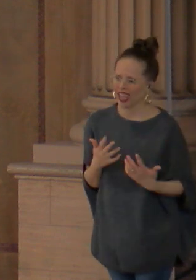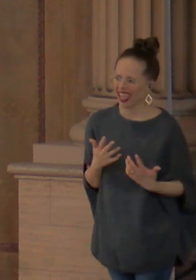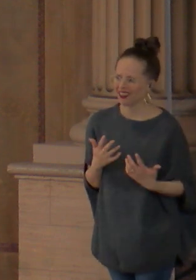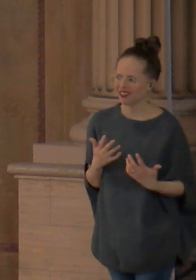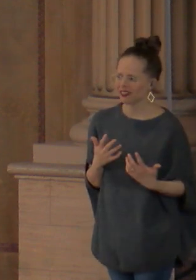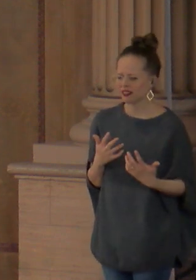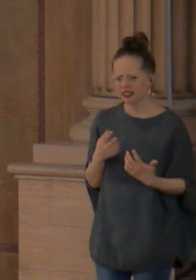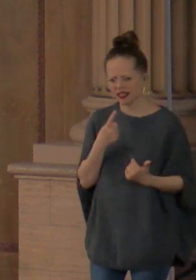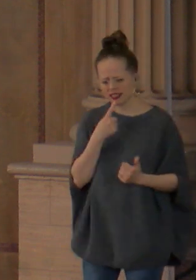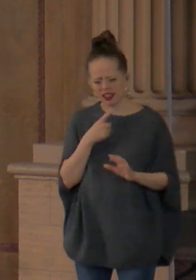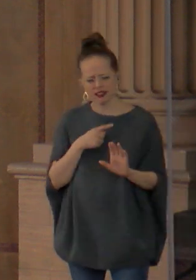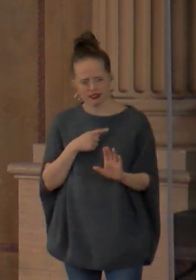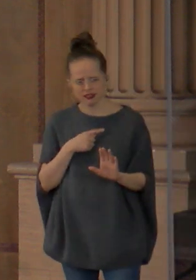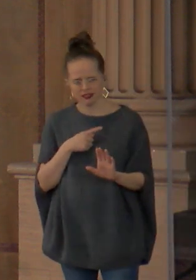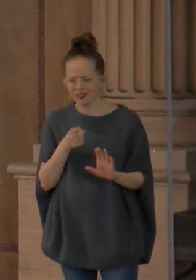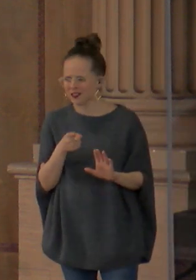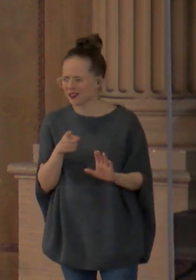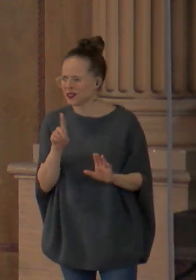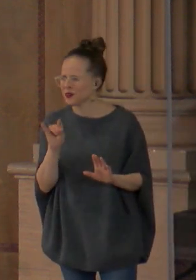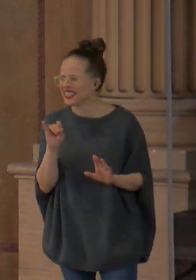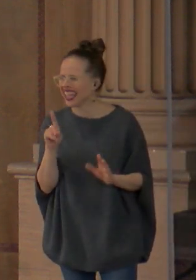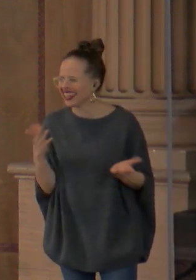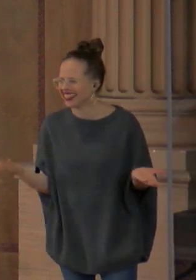And he said, no, but you did laugh.